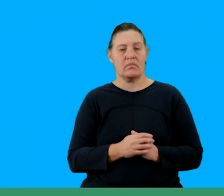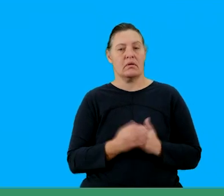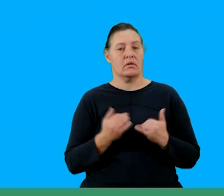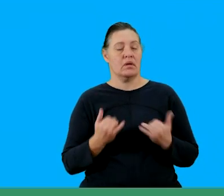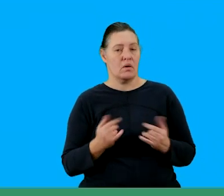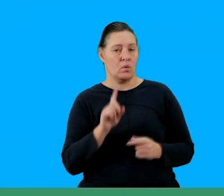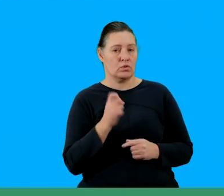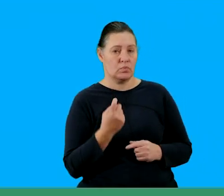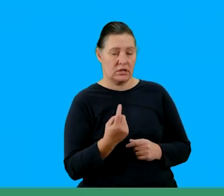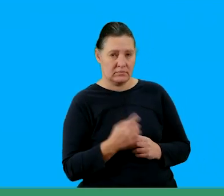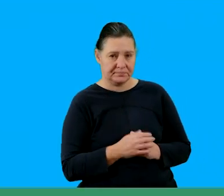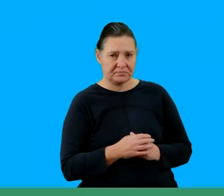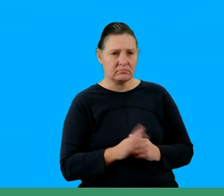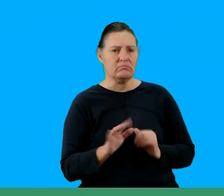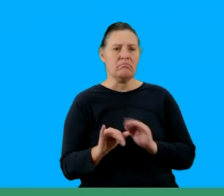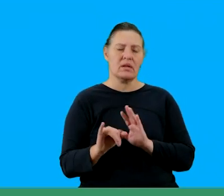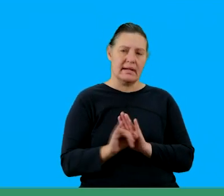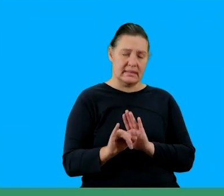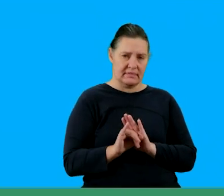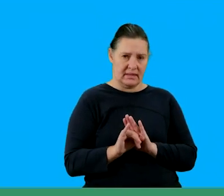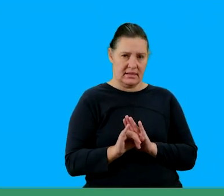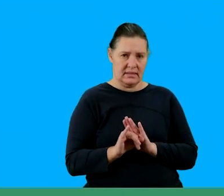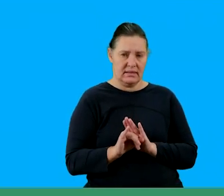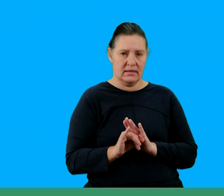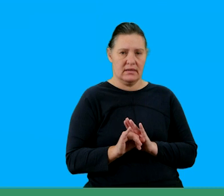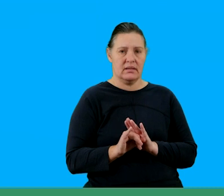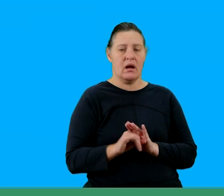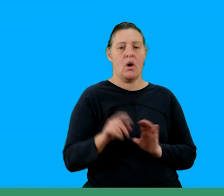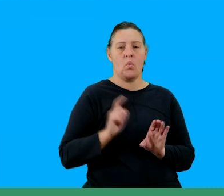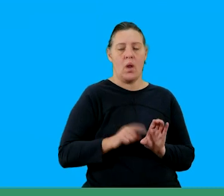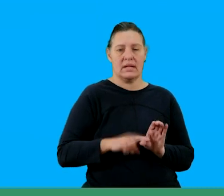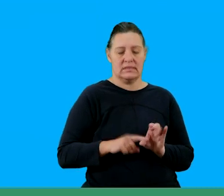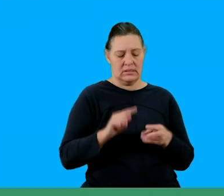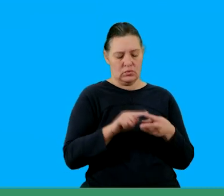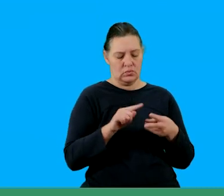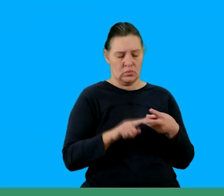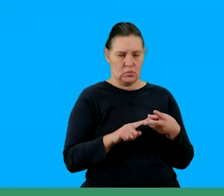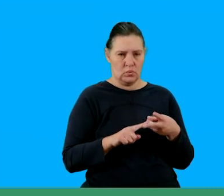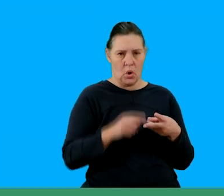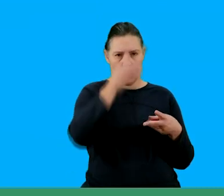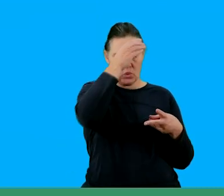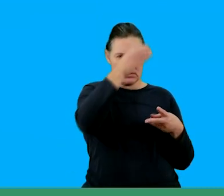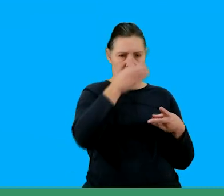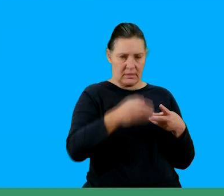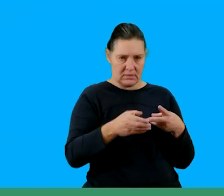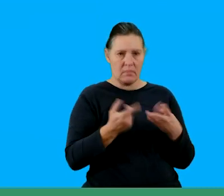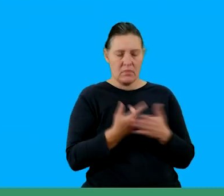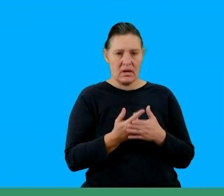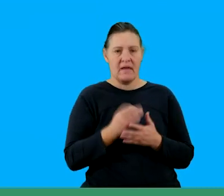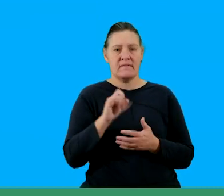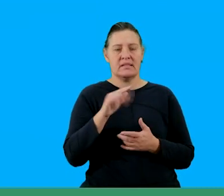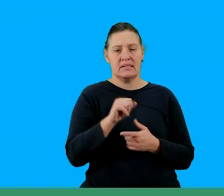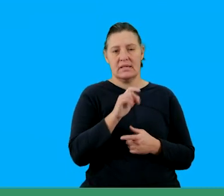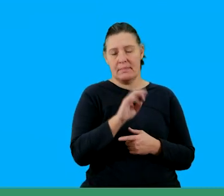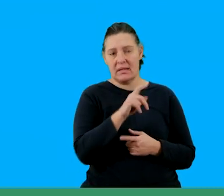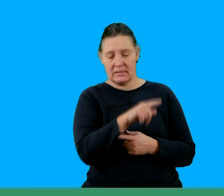Now, question 1, identify 2 quality concepts that are applicable to